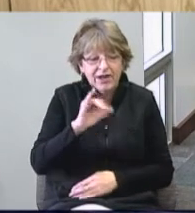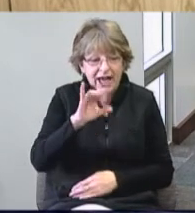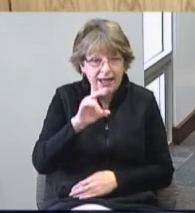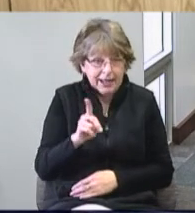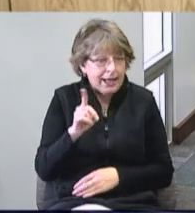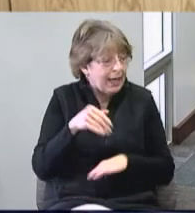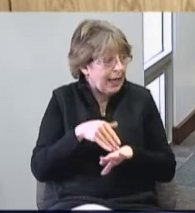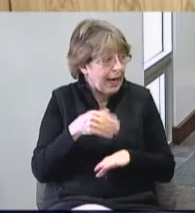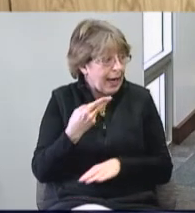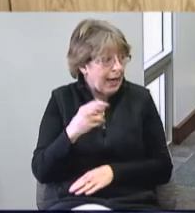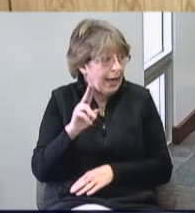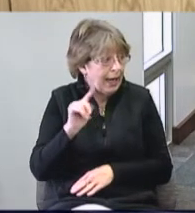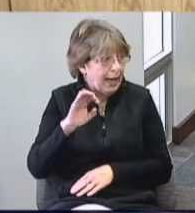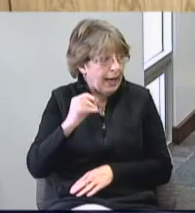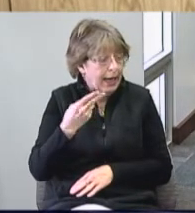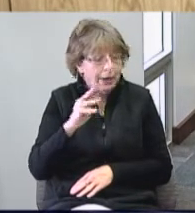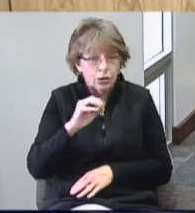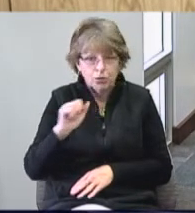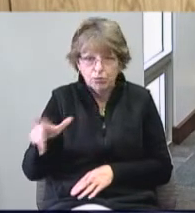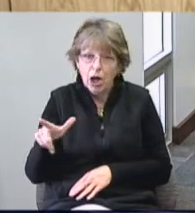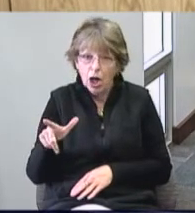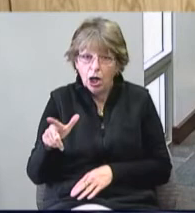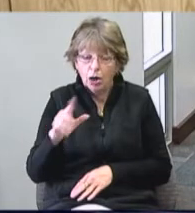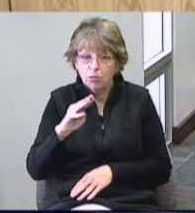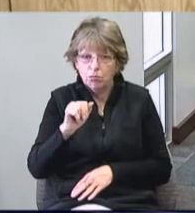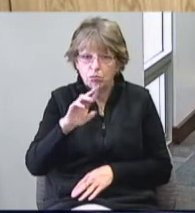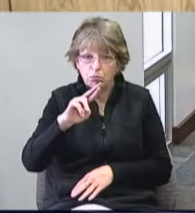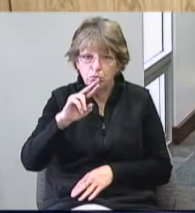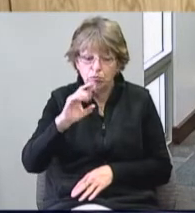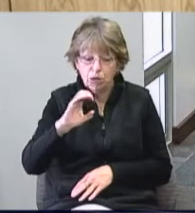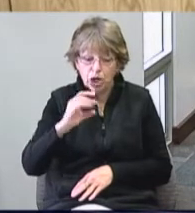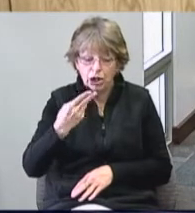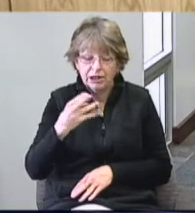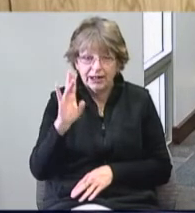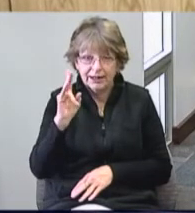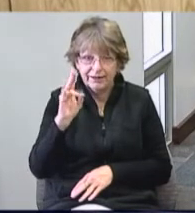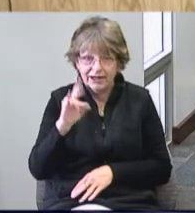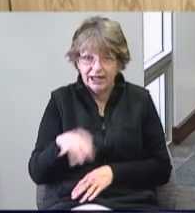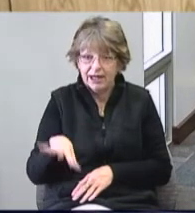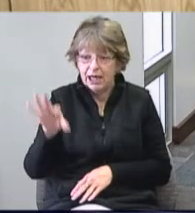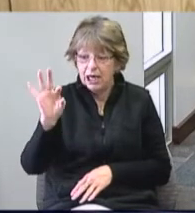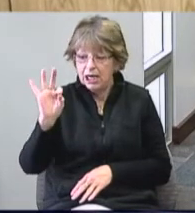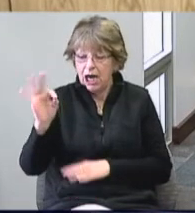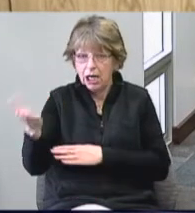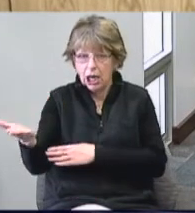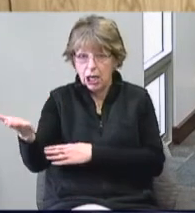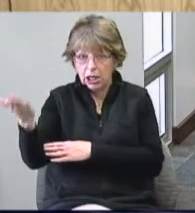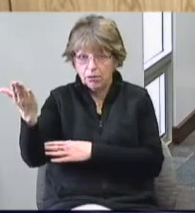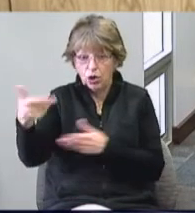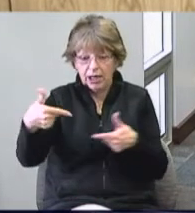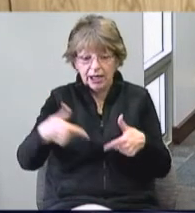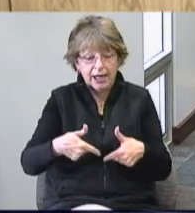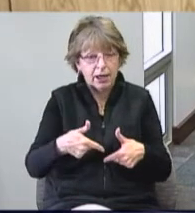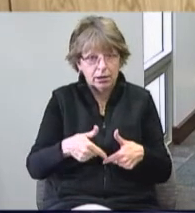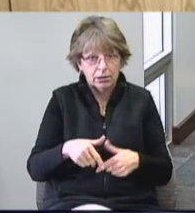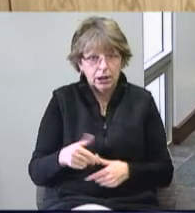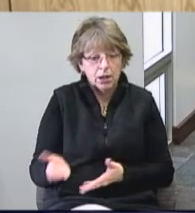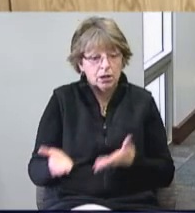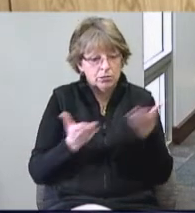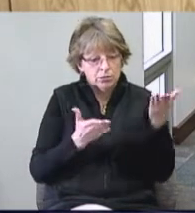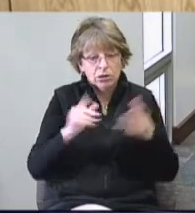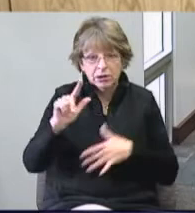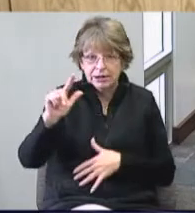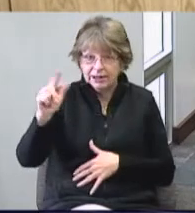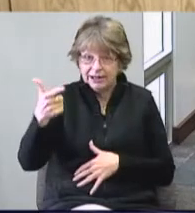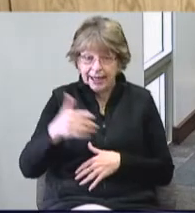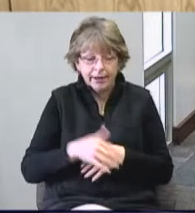Mall for March 17th at 9 a.m. I'll second. We have a motion and a second. Is there any further discussion? I'd just